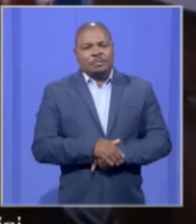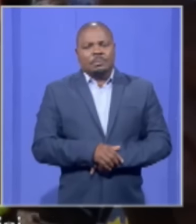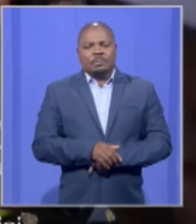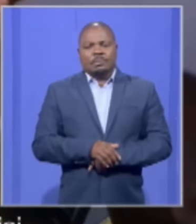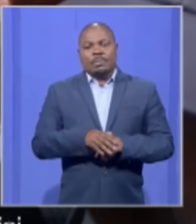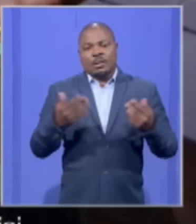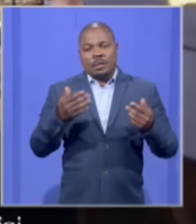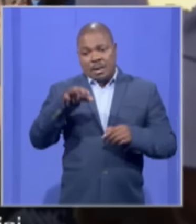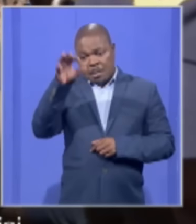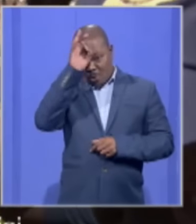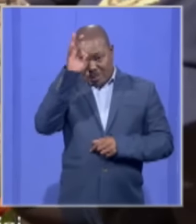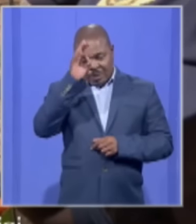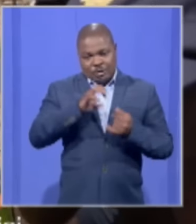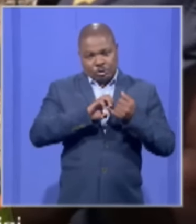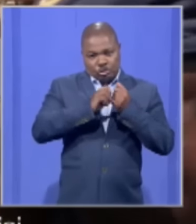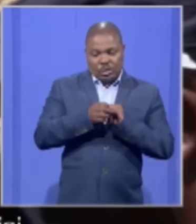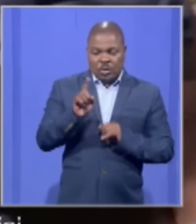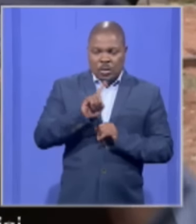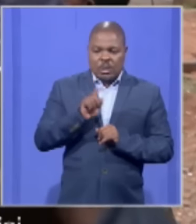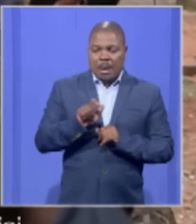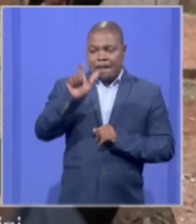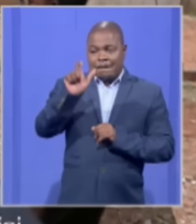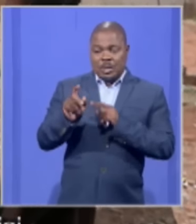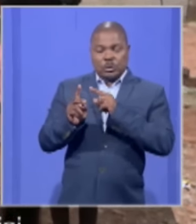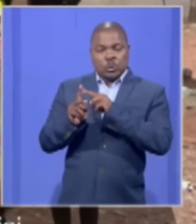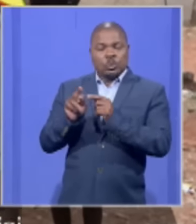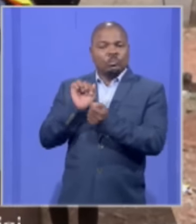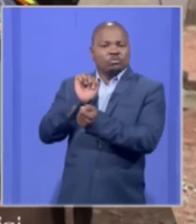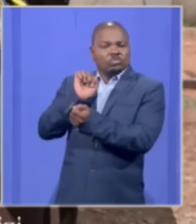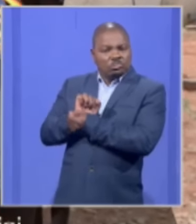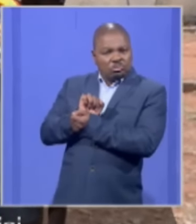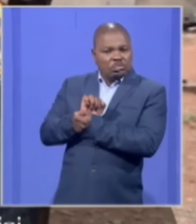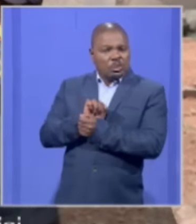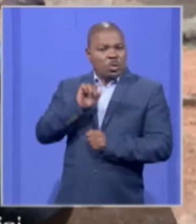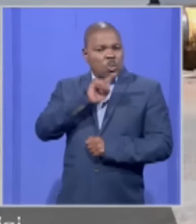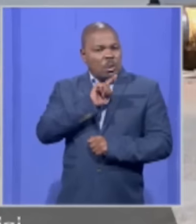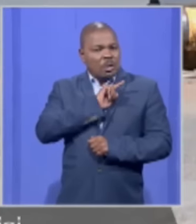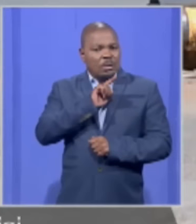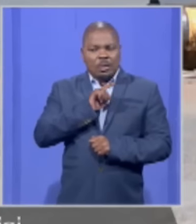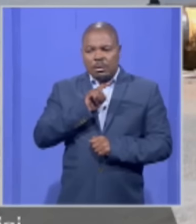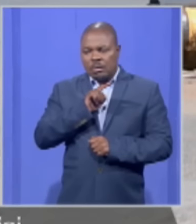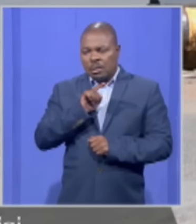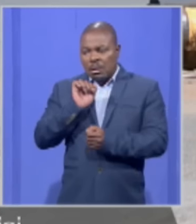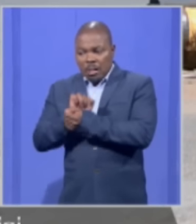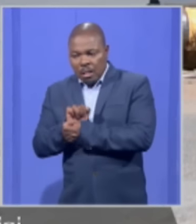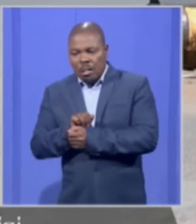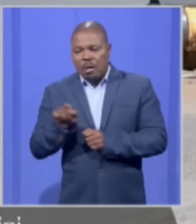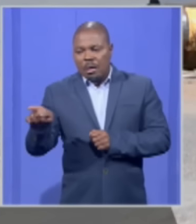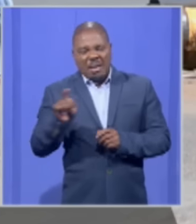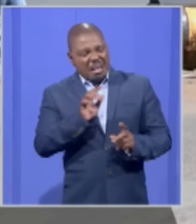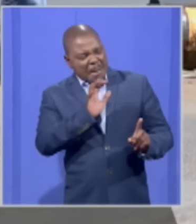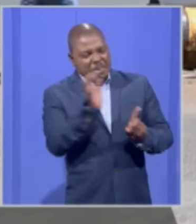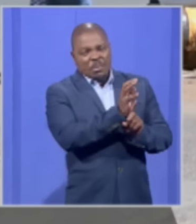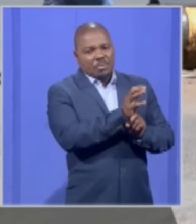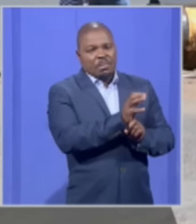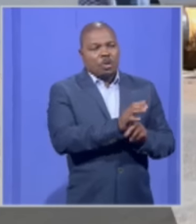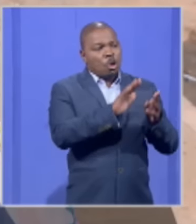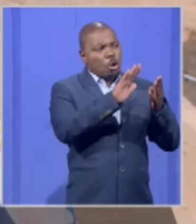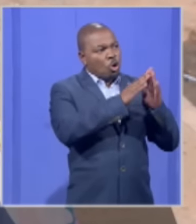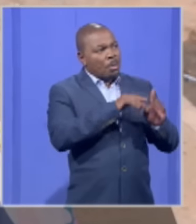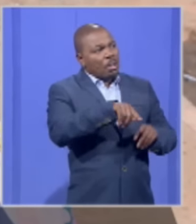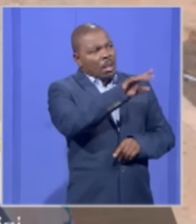bontsha sepolesa se ne se leka ho tshwara e mong wa babelaellwa nakong ya ho futuhelwa. Baahi ba re ba ntse ba